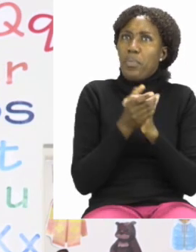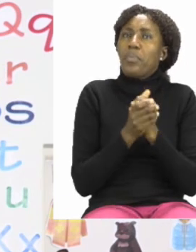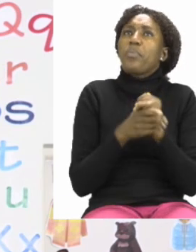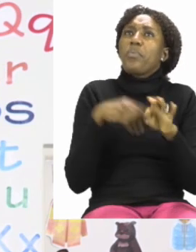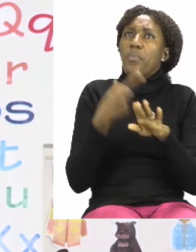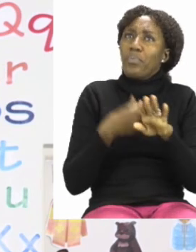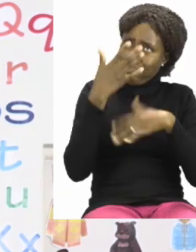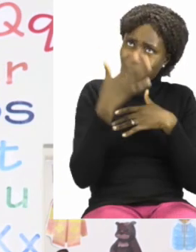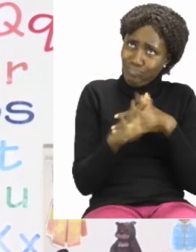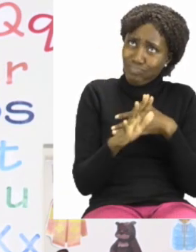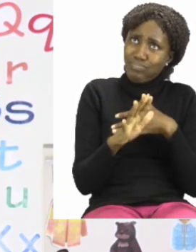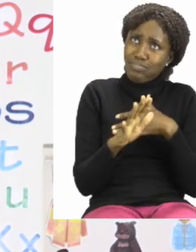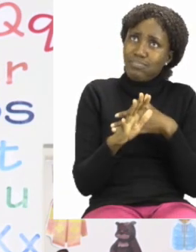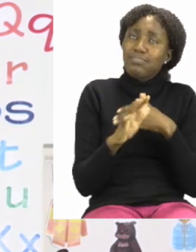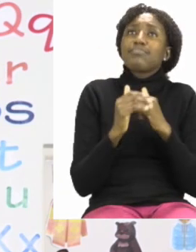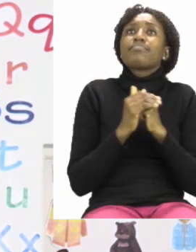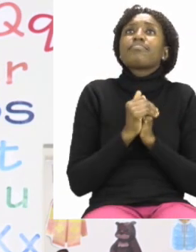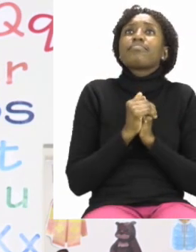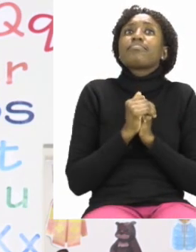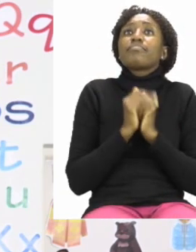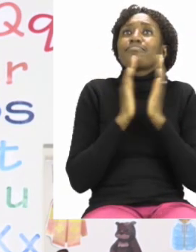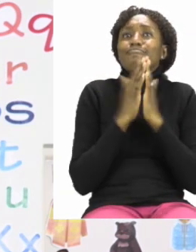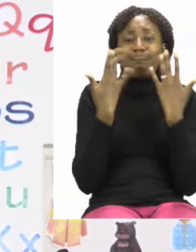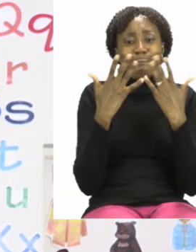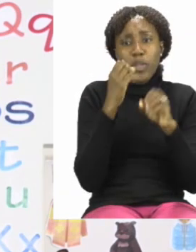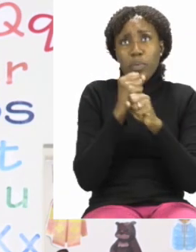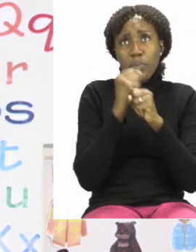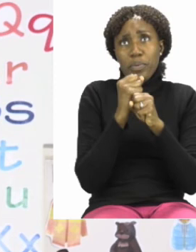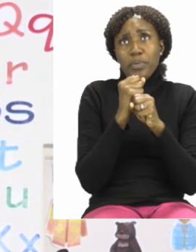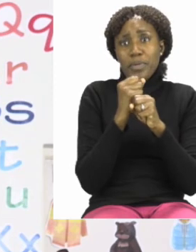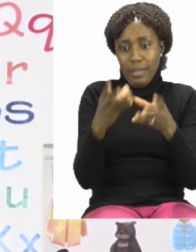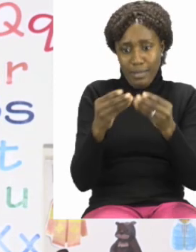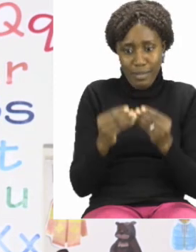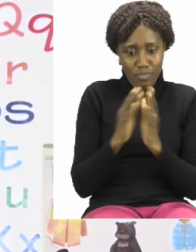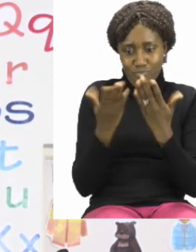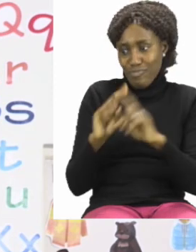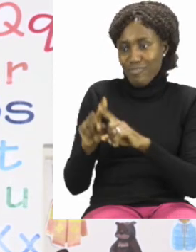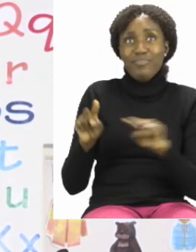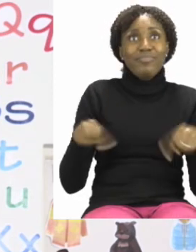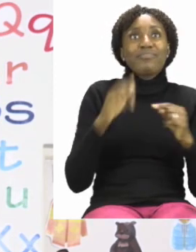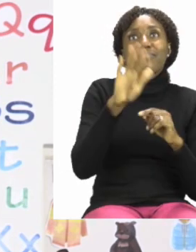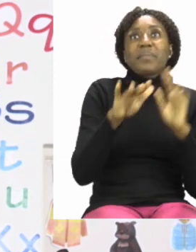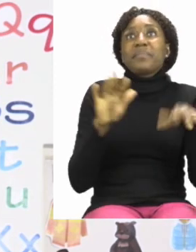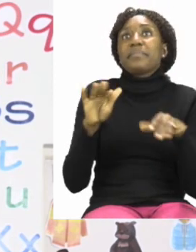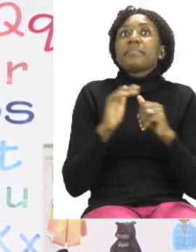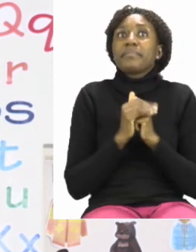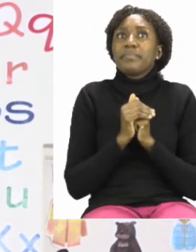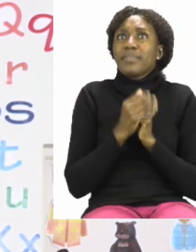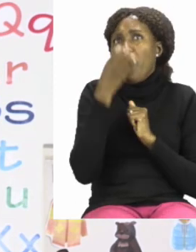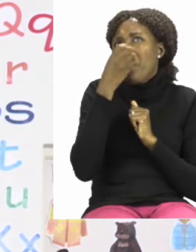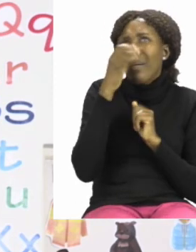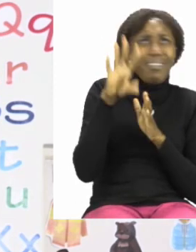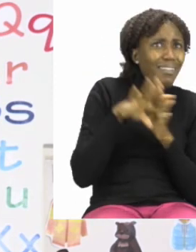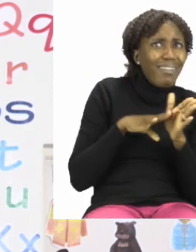your lessons. Make sure your hands are dry before you touch anything else. Soshi was supposed to